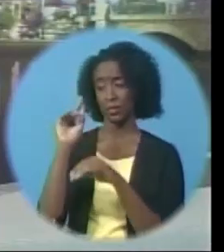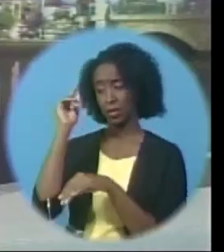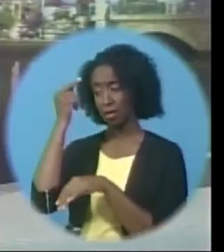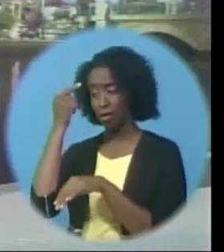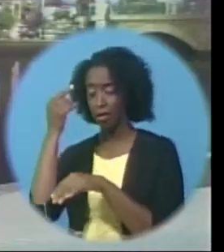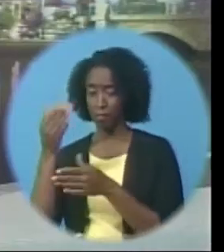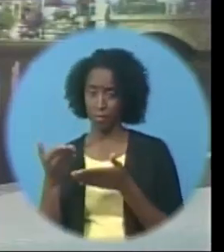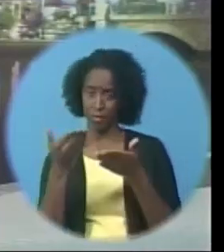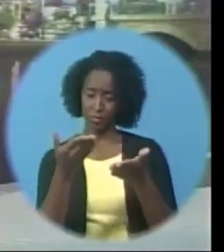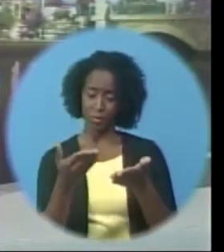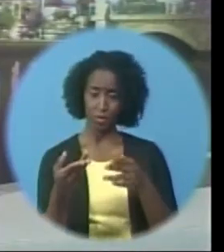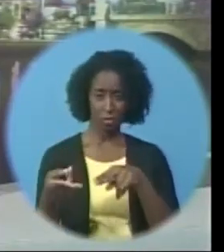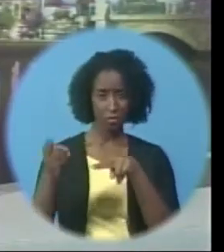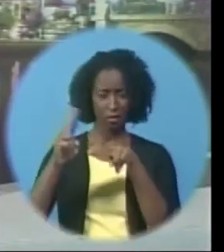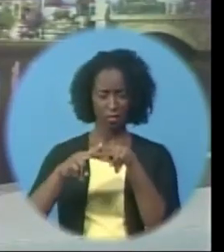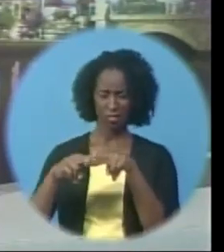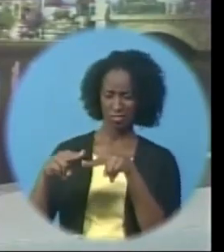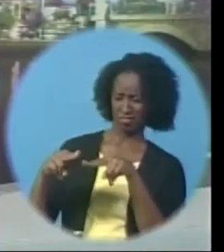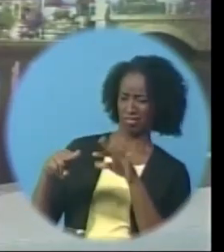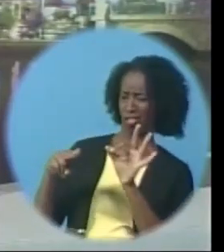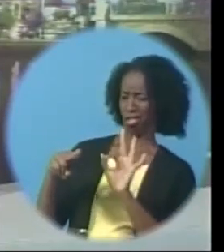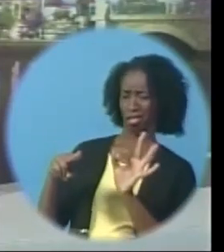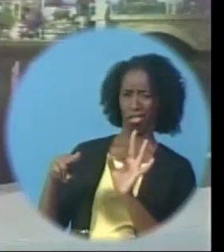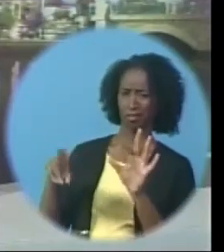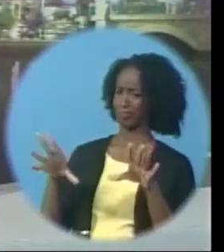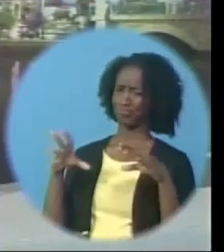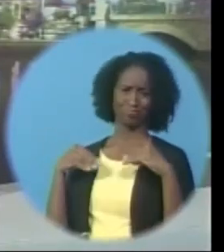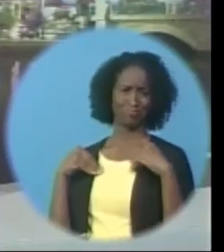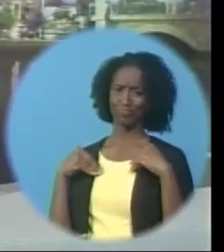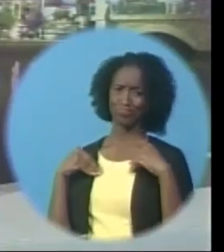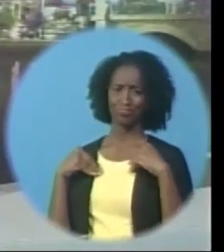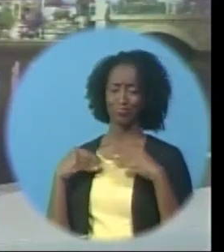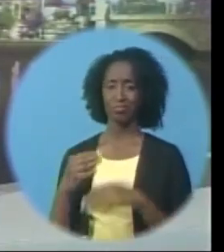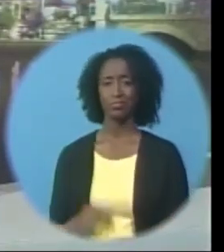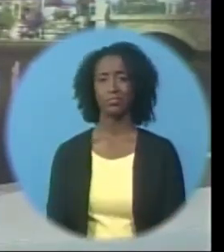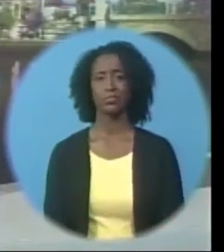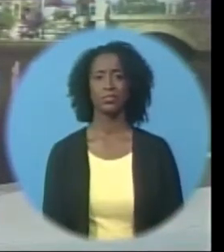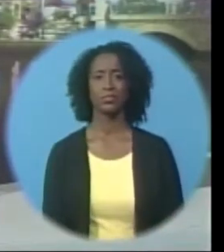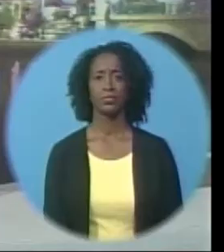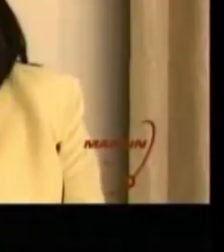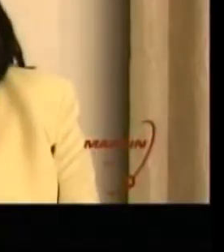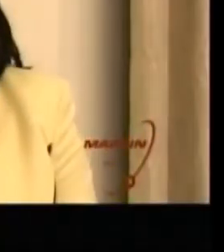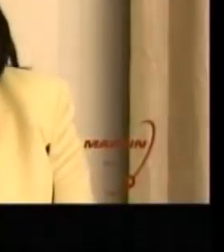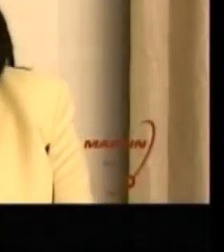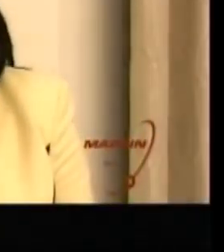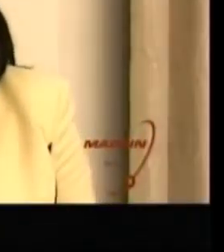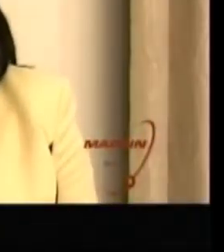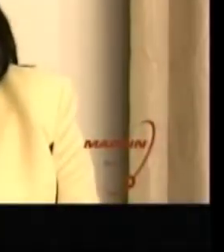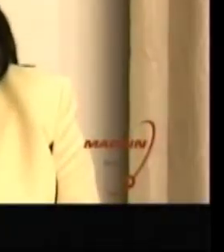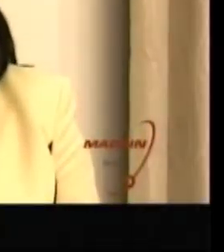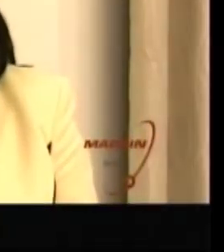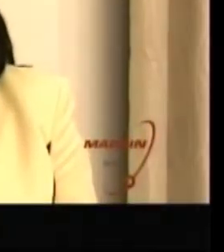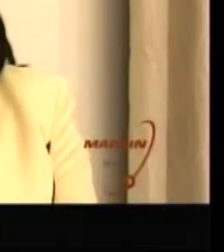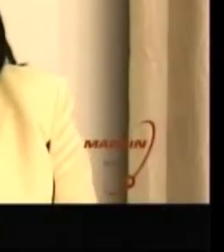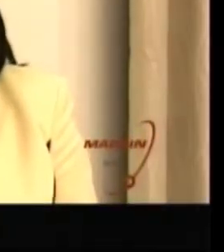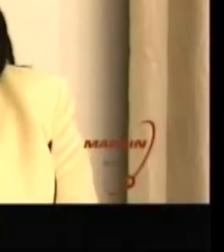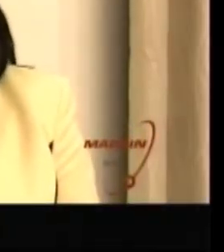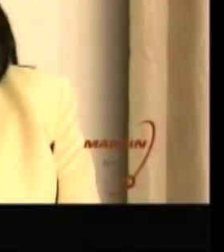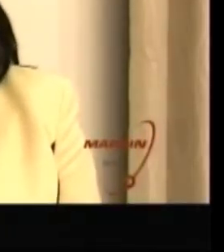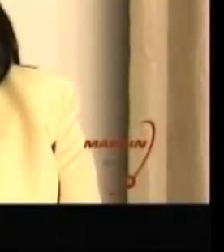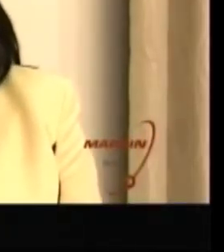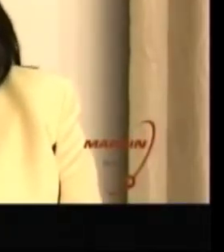non-salary benefits says they're not pleased with government's latest offer. On Friday, 7th July, the